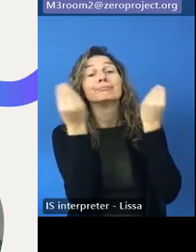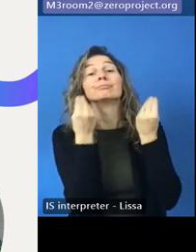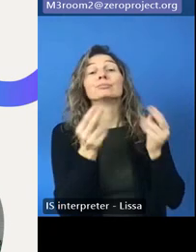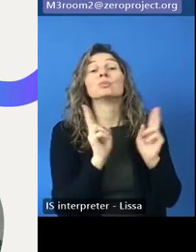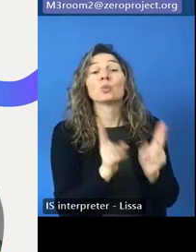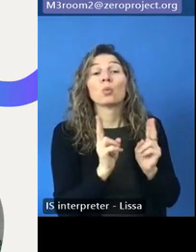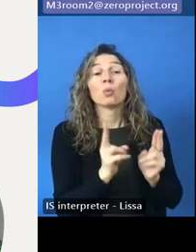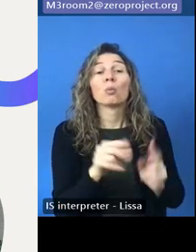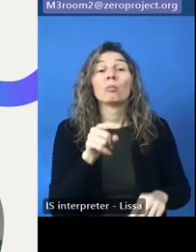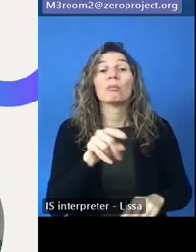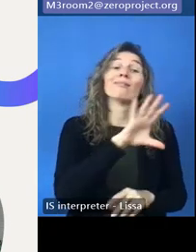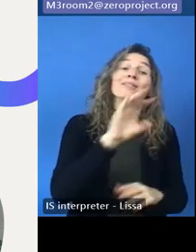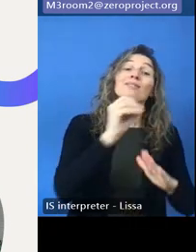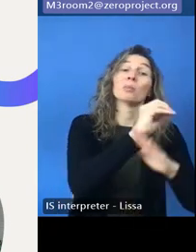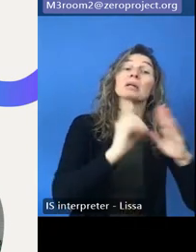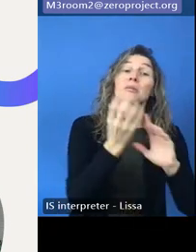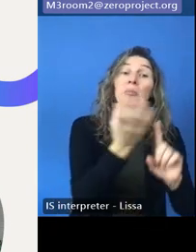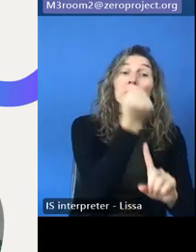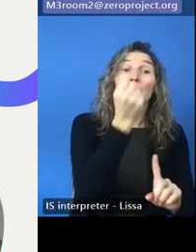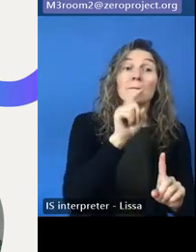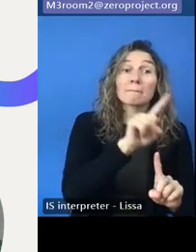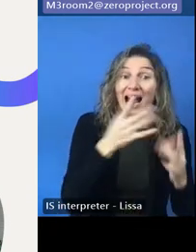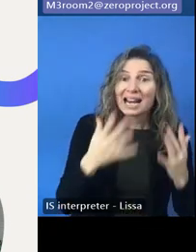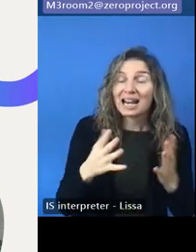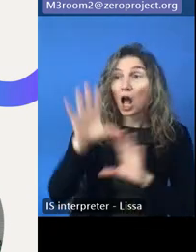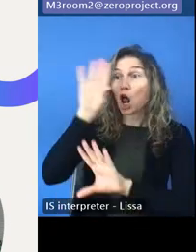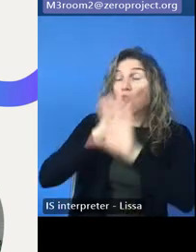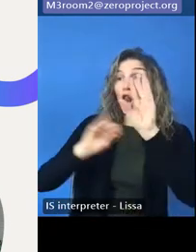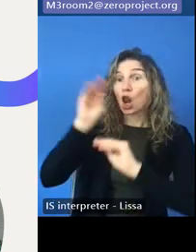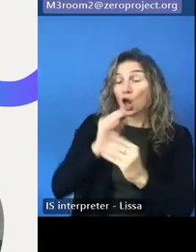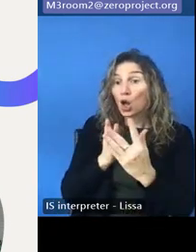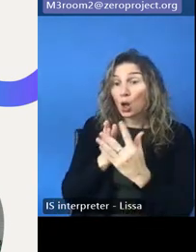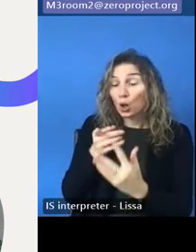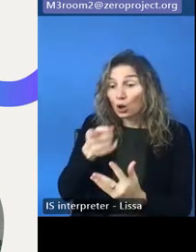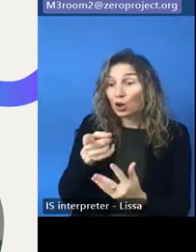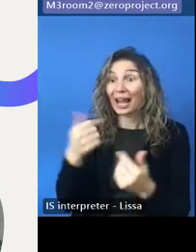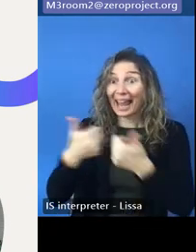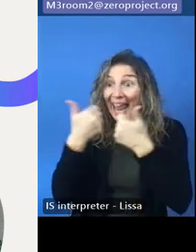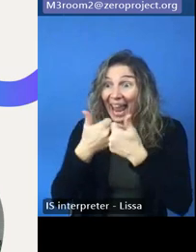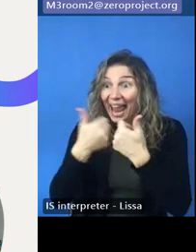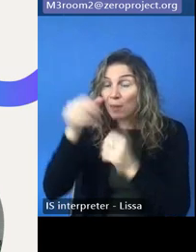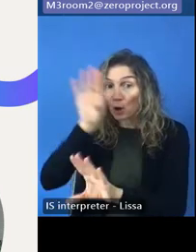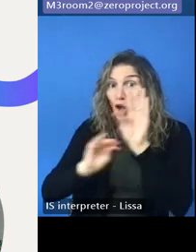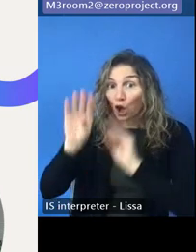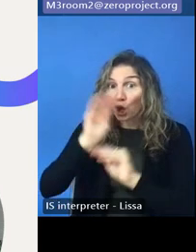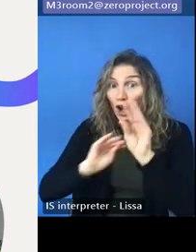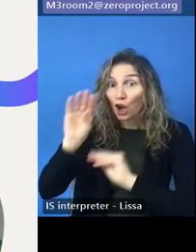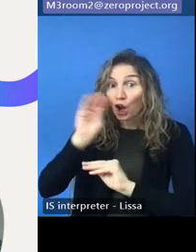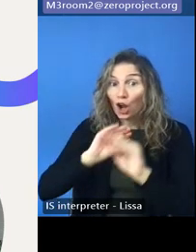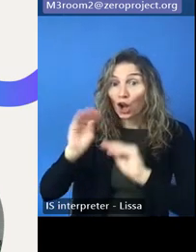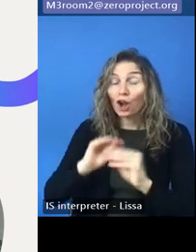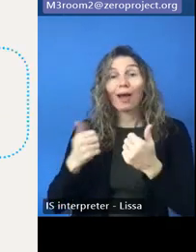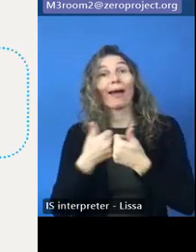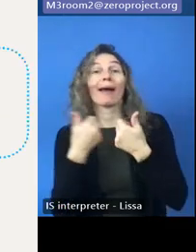But after implementing gamification processes, we increased our conversion up to 80%.